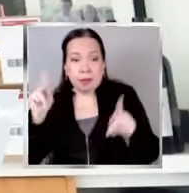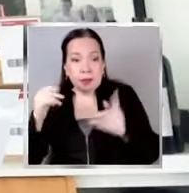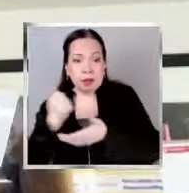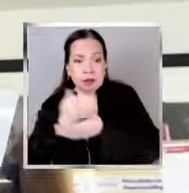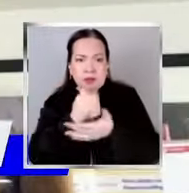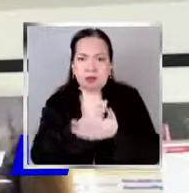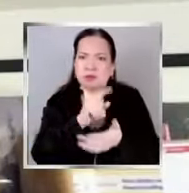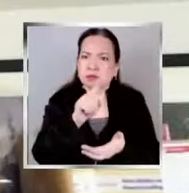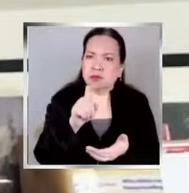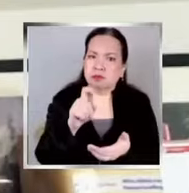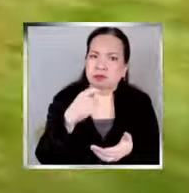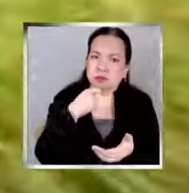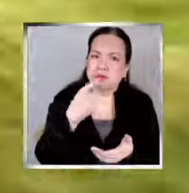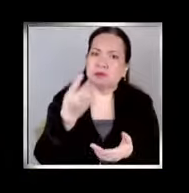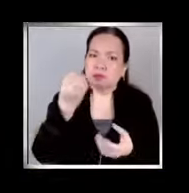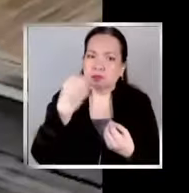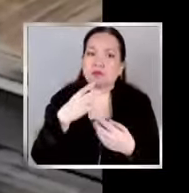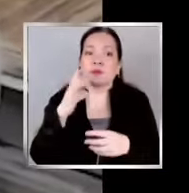were able to tell me that it was